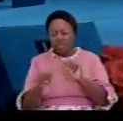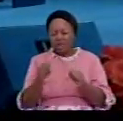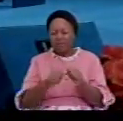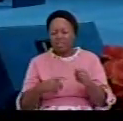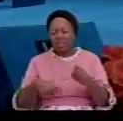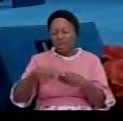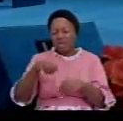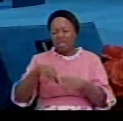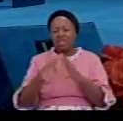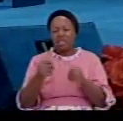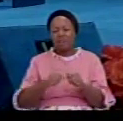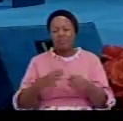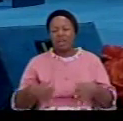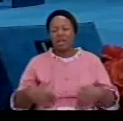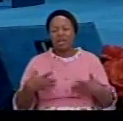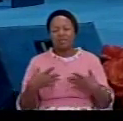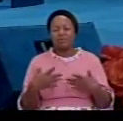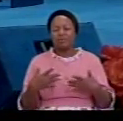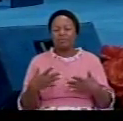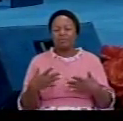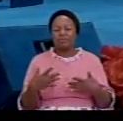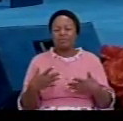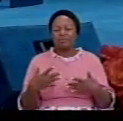every life.